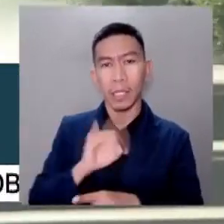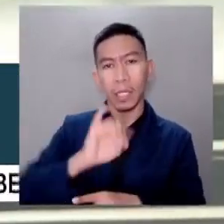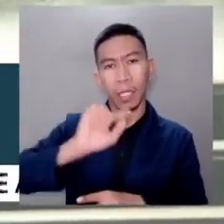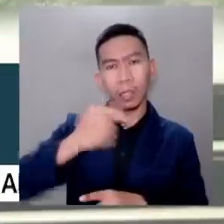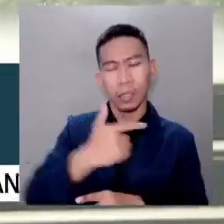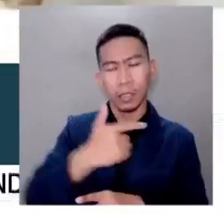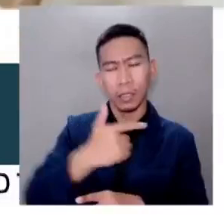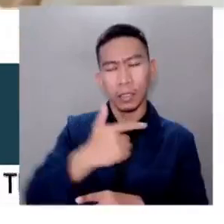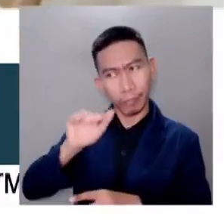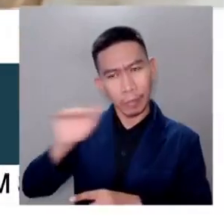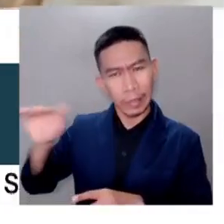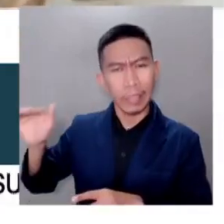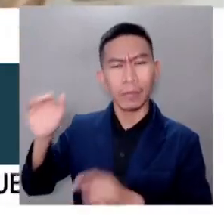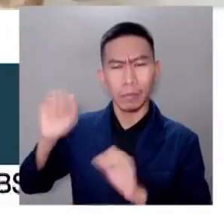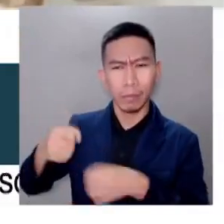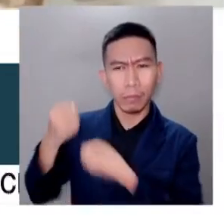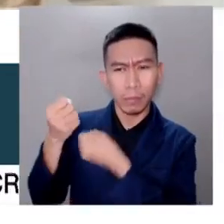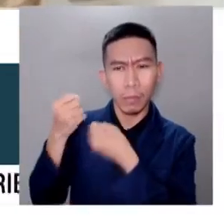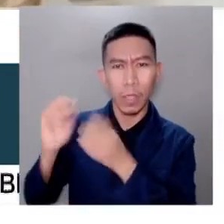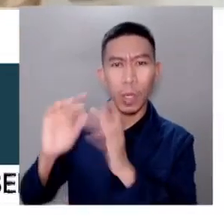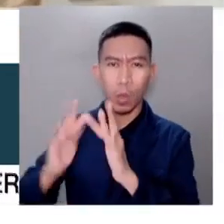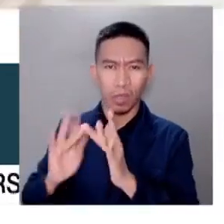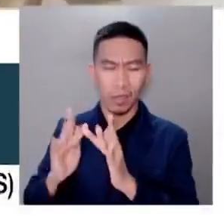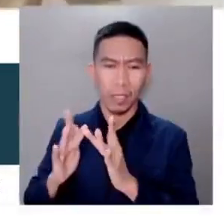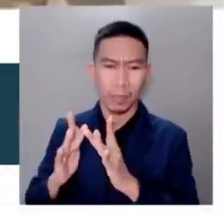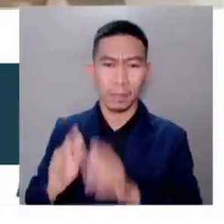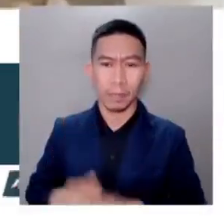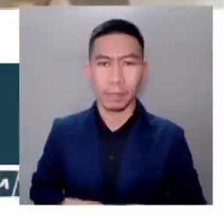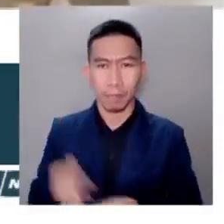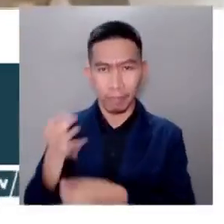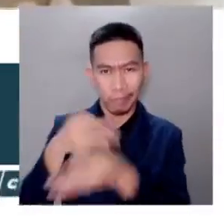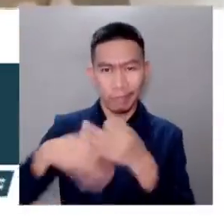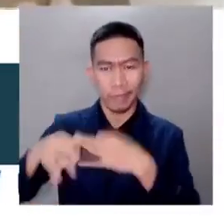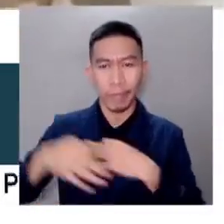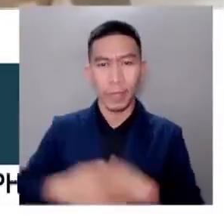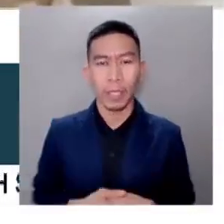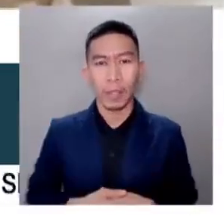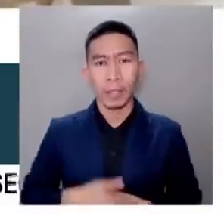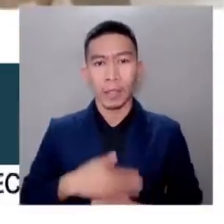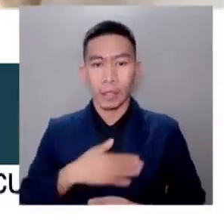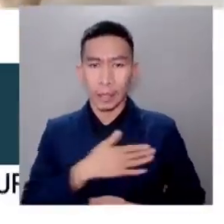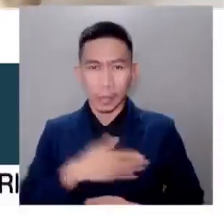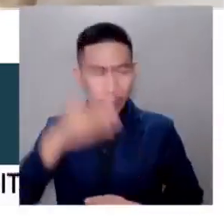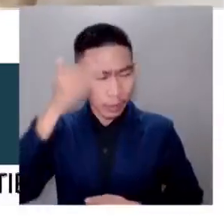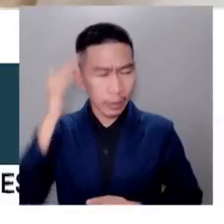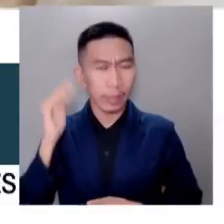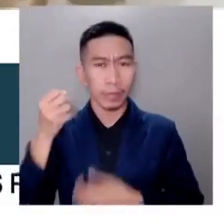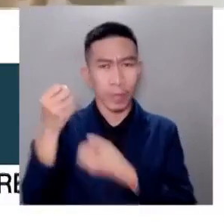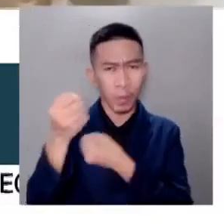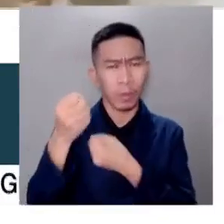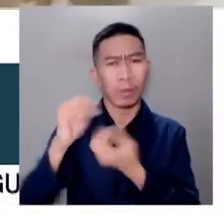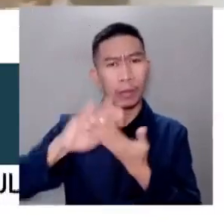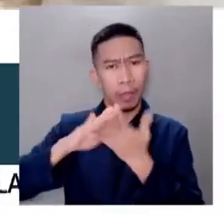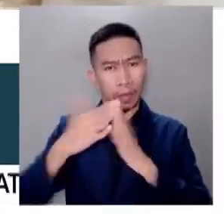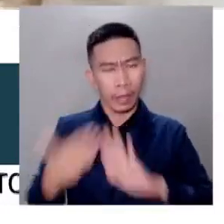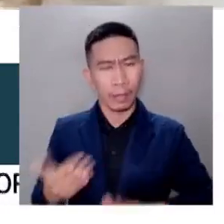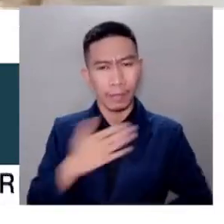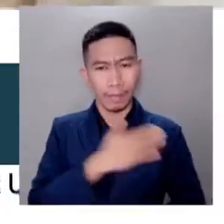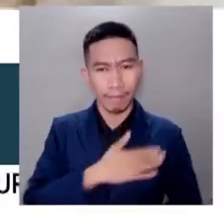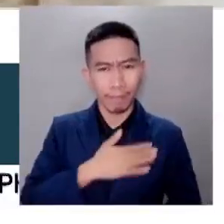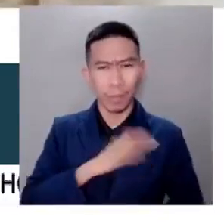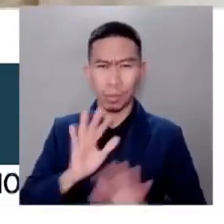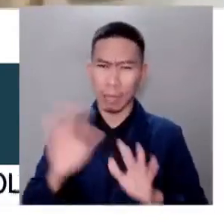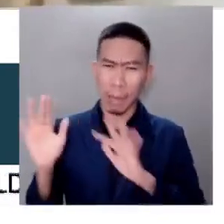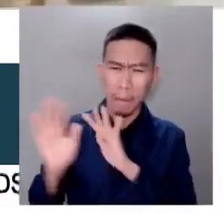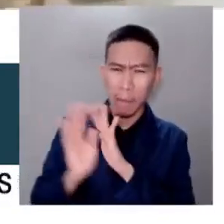online instead. Ang pakiusap lang po namin sa kanila, please keep your protest peaceful. Huwag na po tayong makipag-gitgitan. Huwag